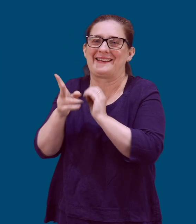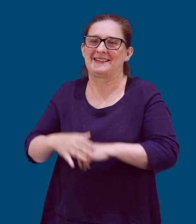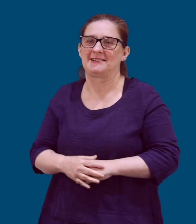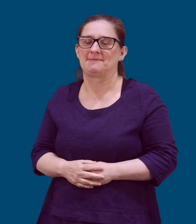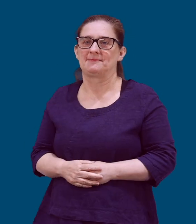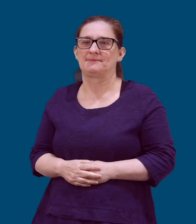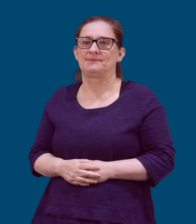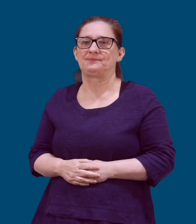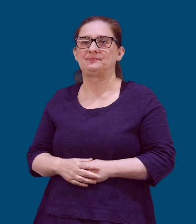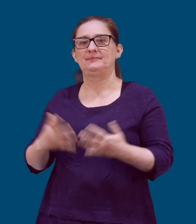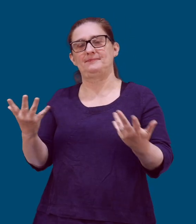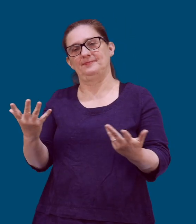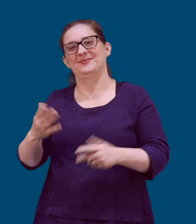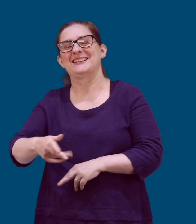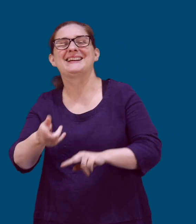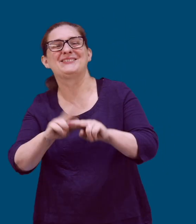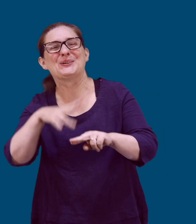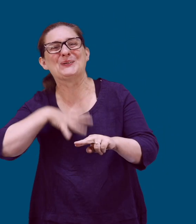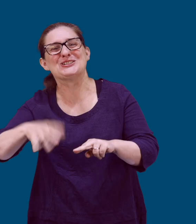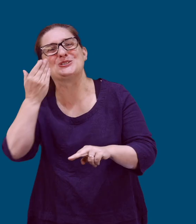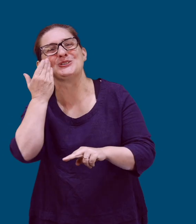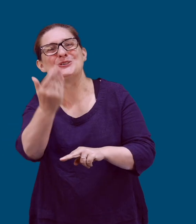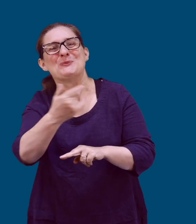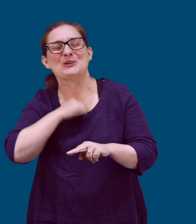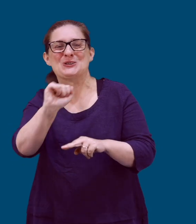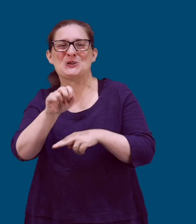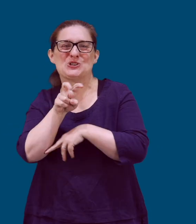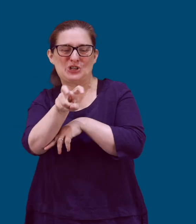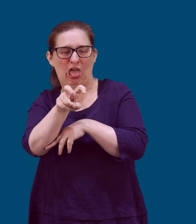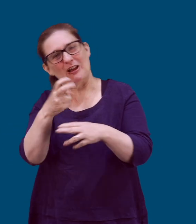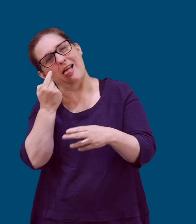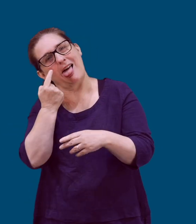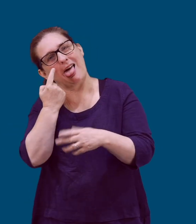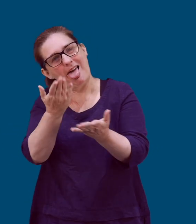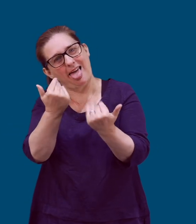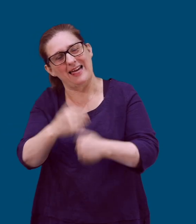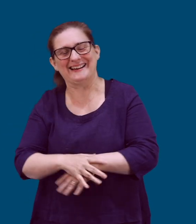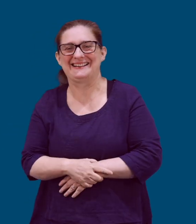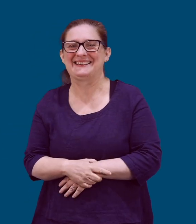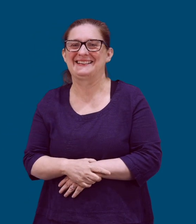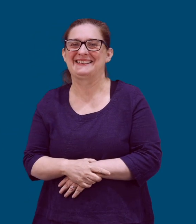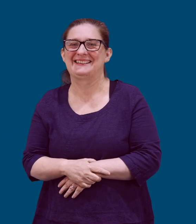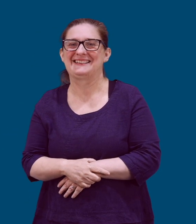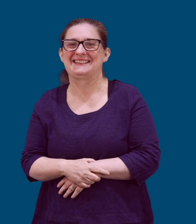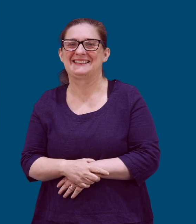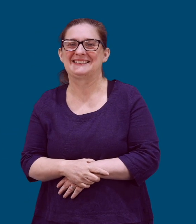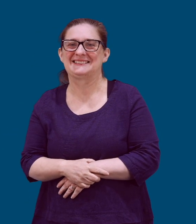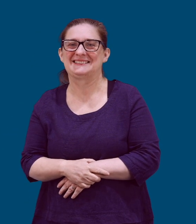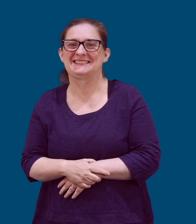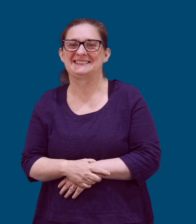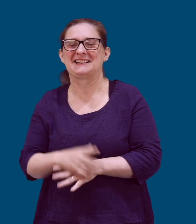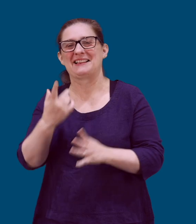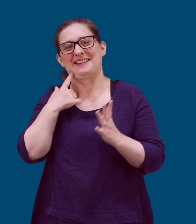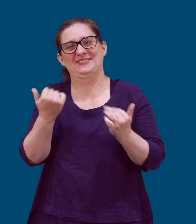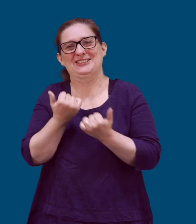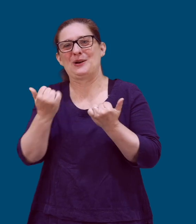If anyone wants to show me their slug, I would like to see them if you've made one. And that's the end of the reading. I want to